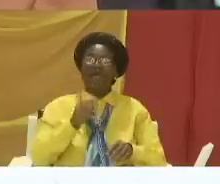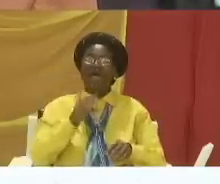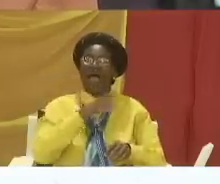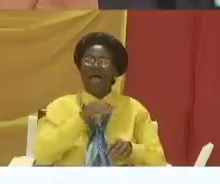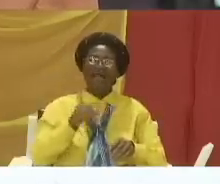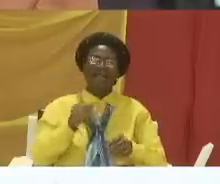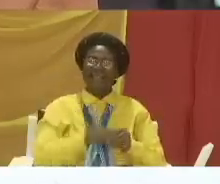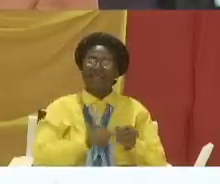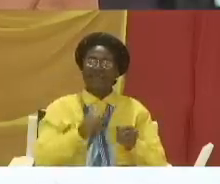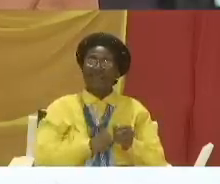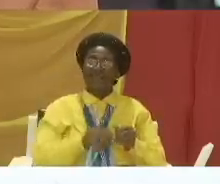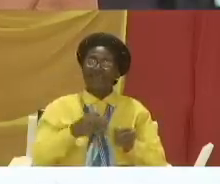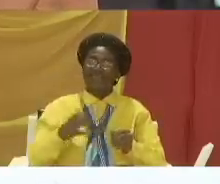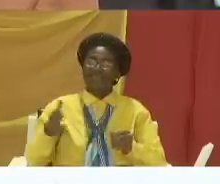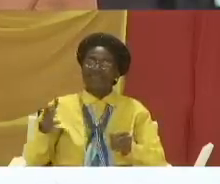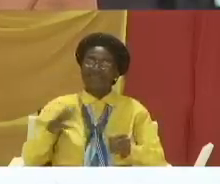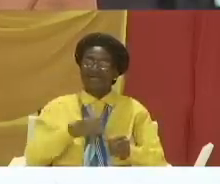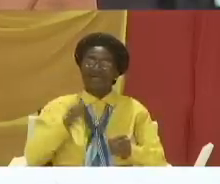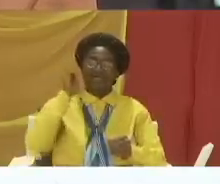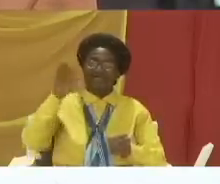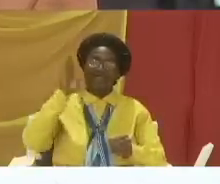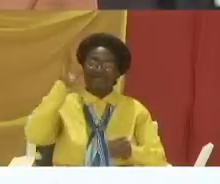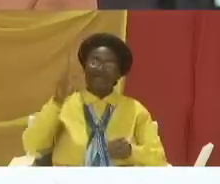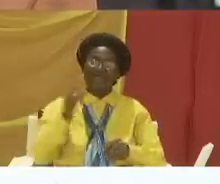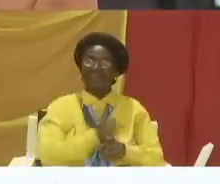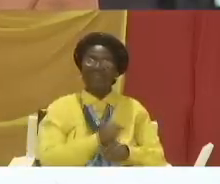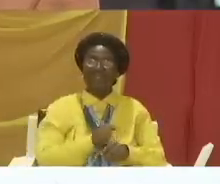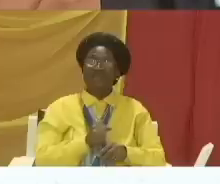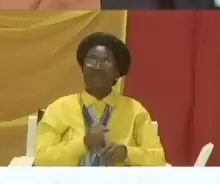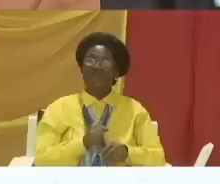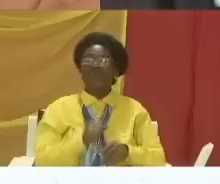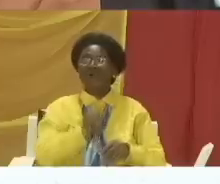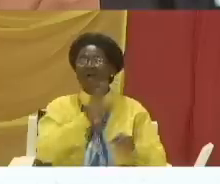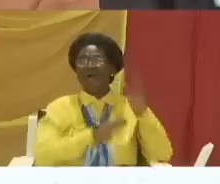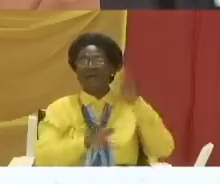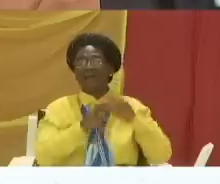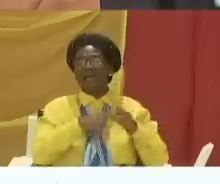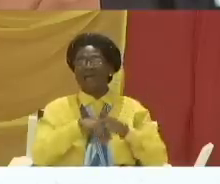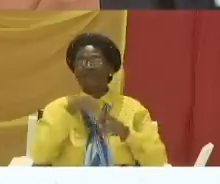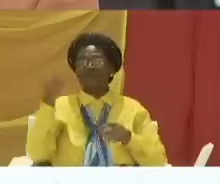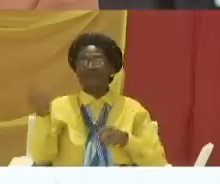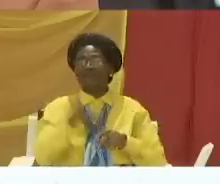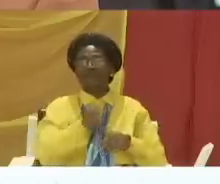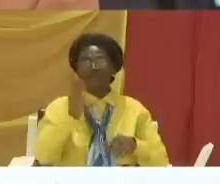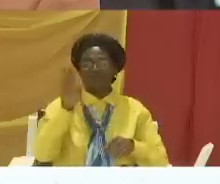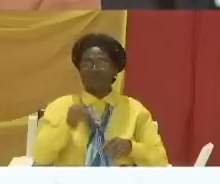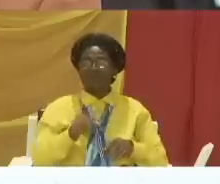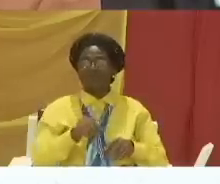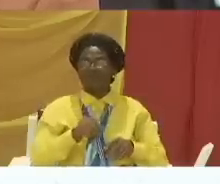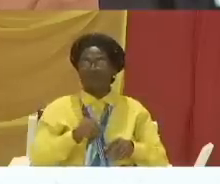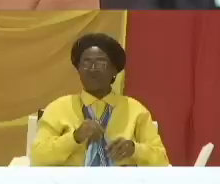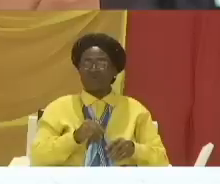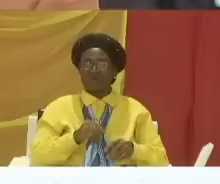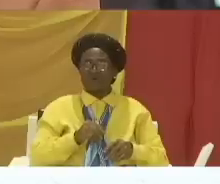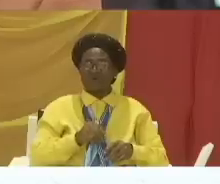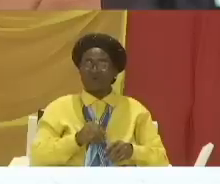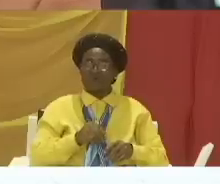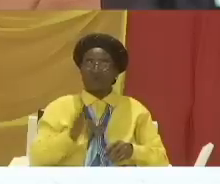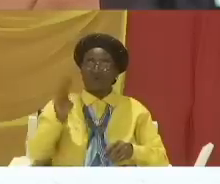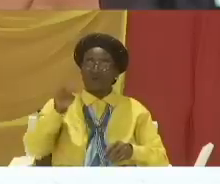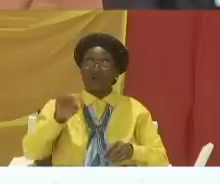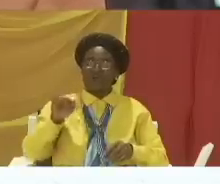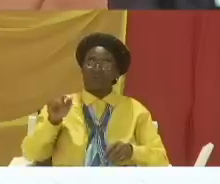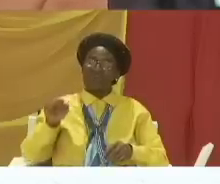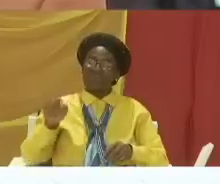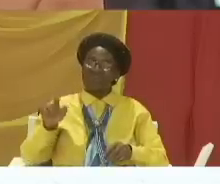There'll be nothing casting his young. No miscarriage, no abortion, no